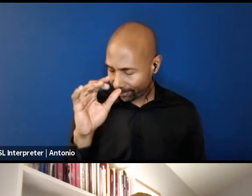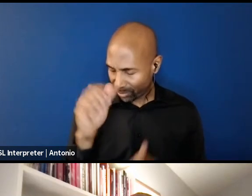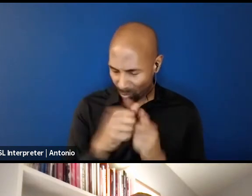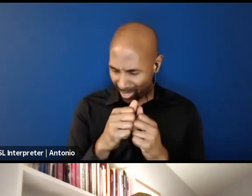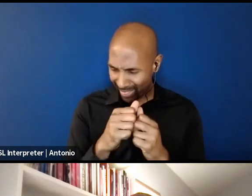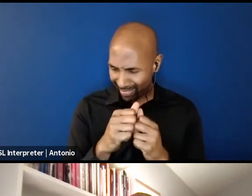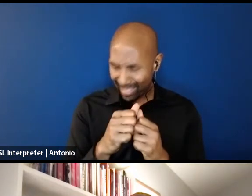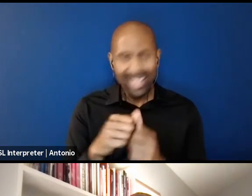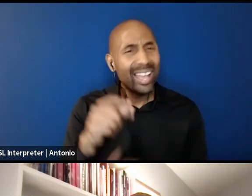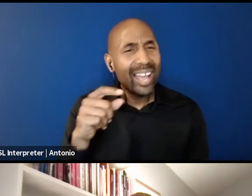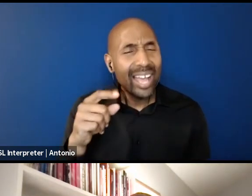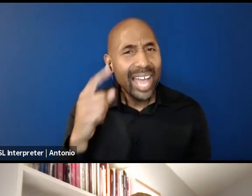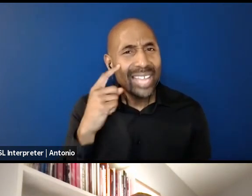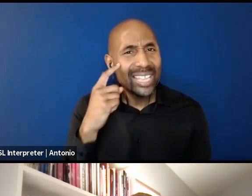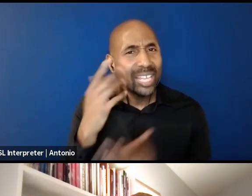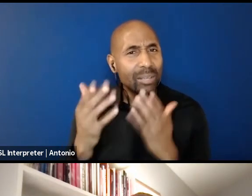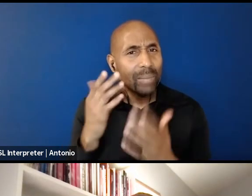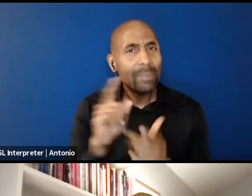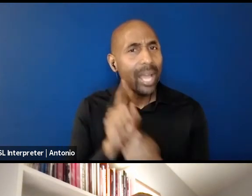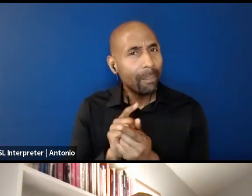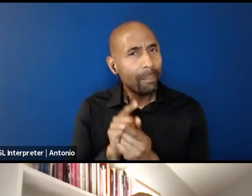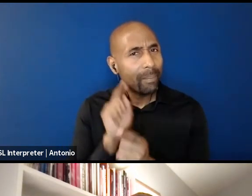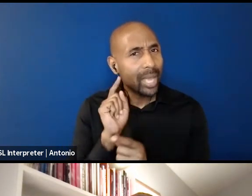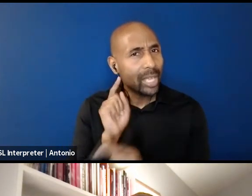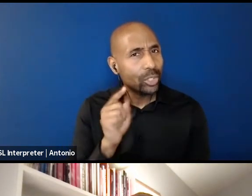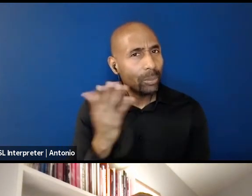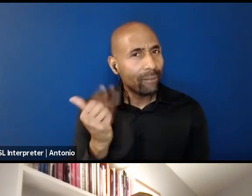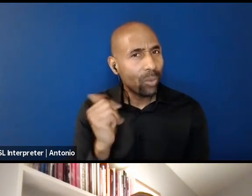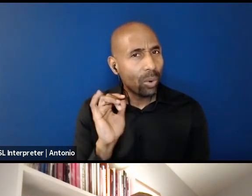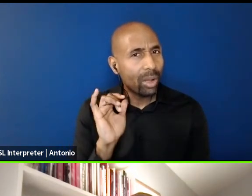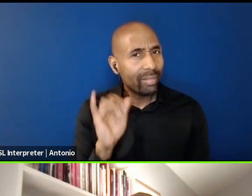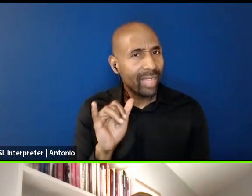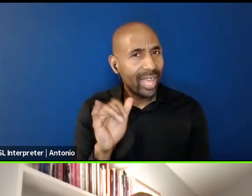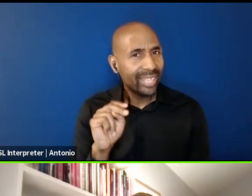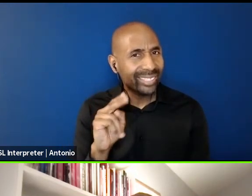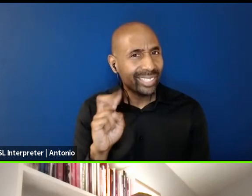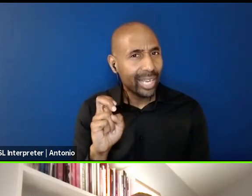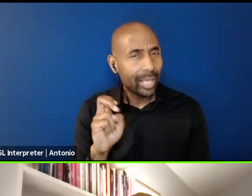think I'd met you before that.